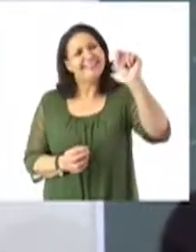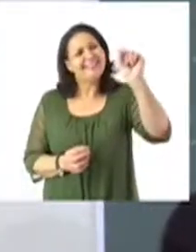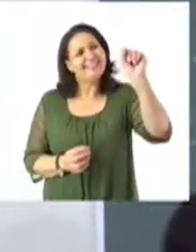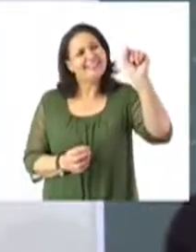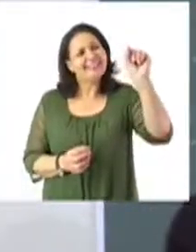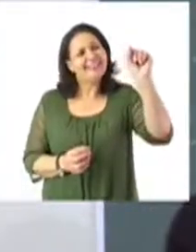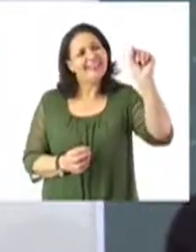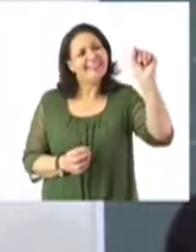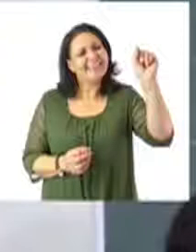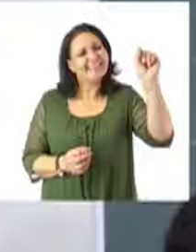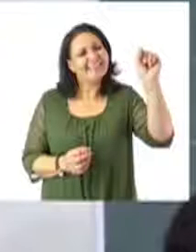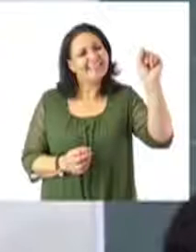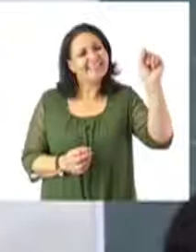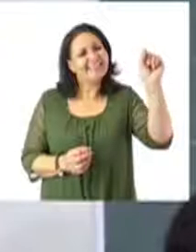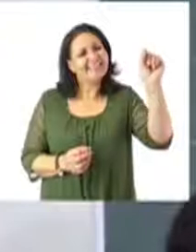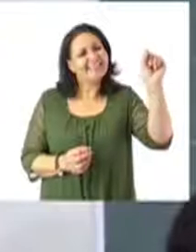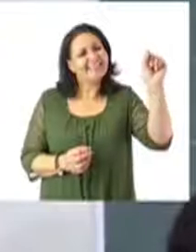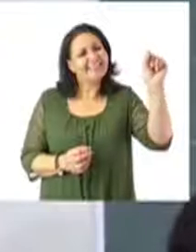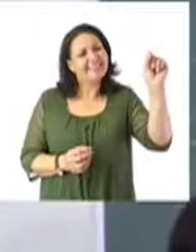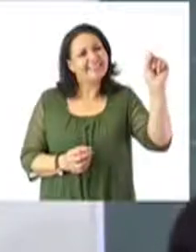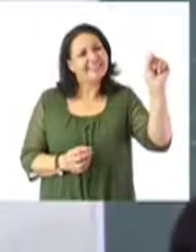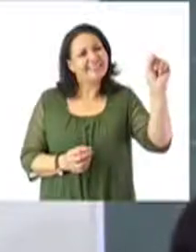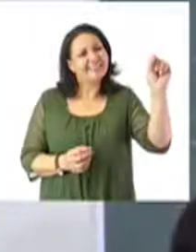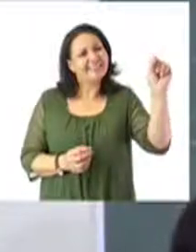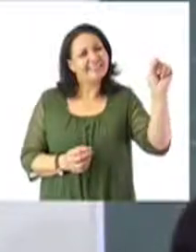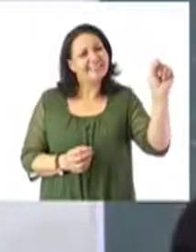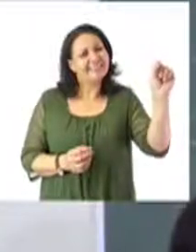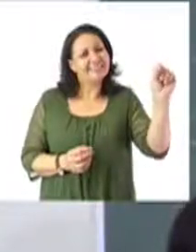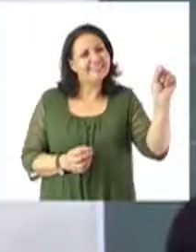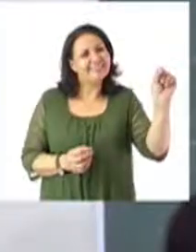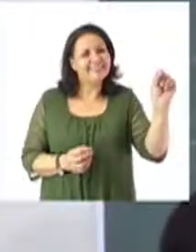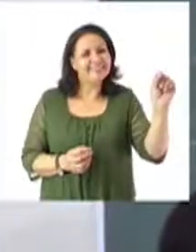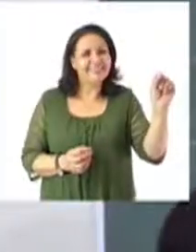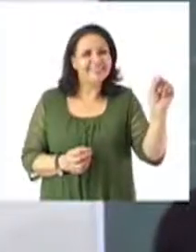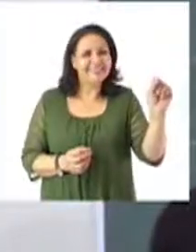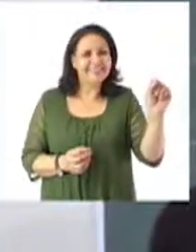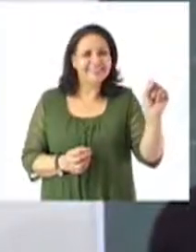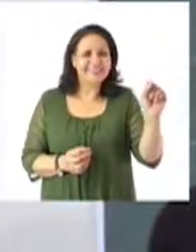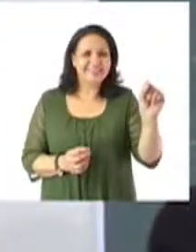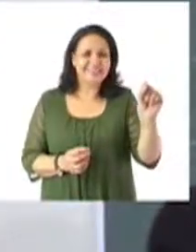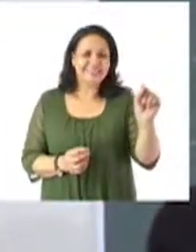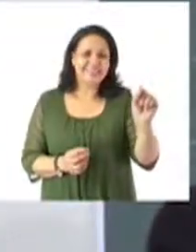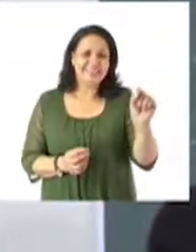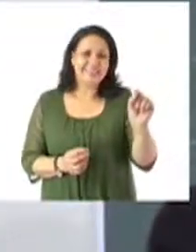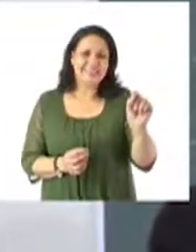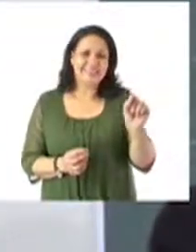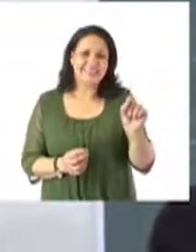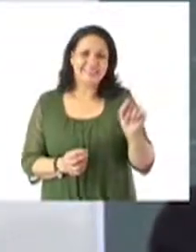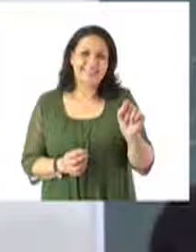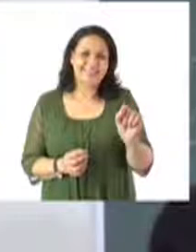On the dotted lines, make sure you are following on the dotted lines.